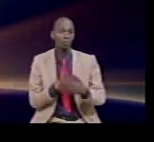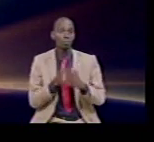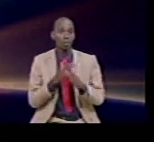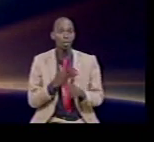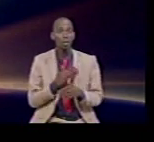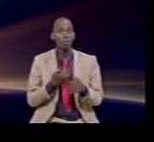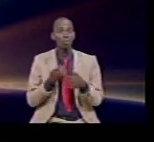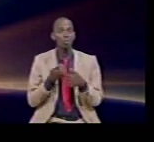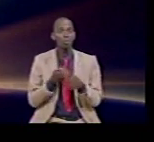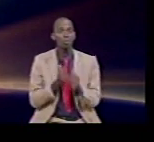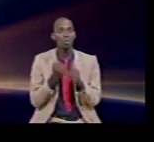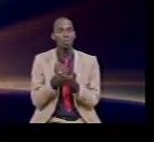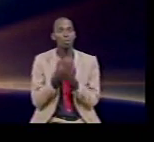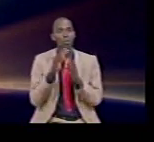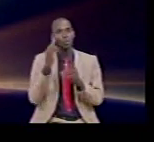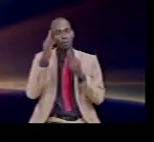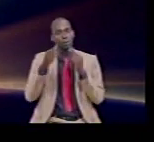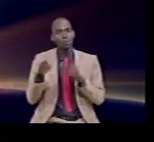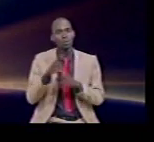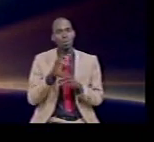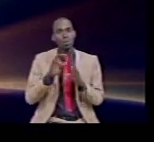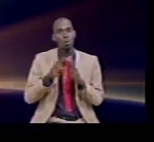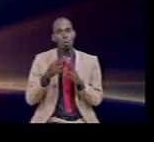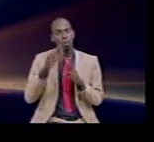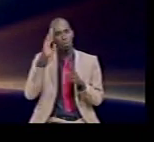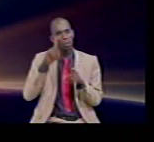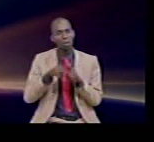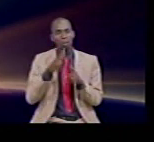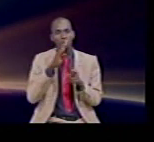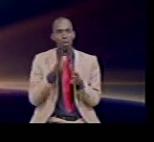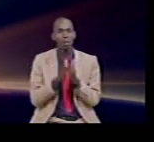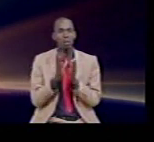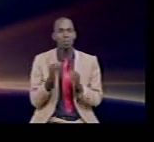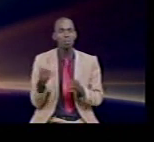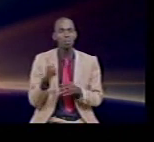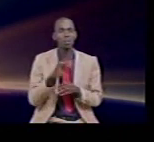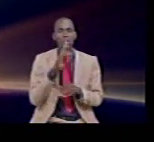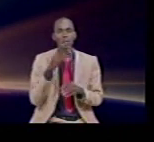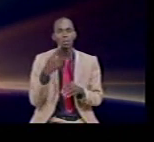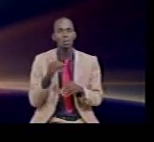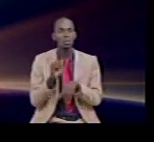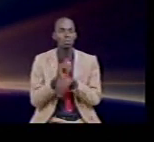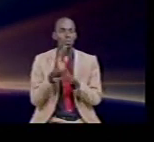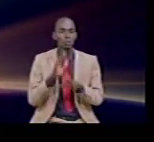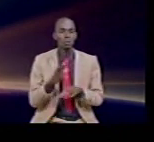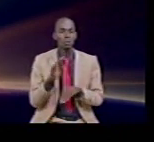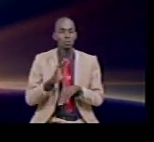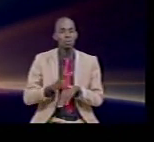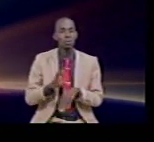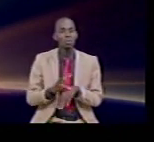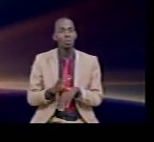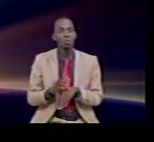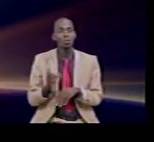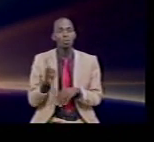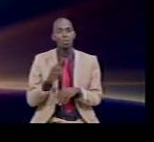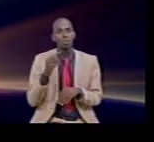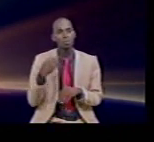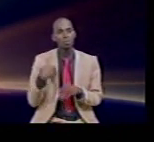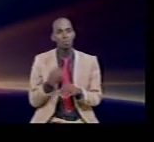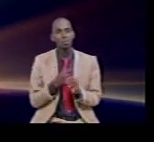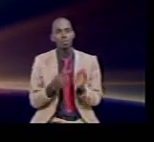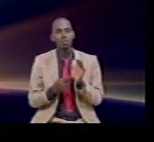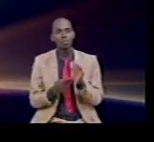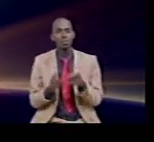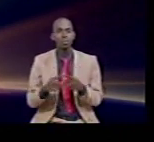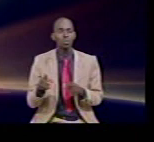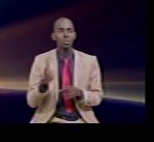brethren be inquired of, they are the messengers of the churches and the glory of Christ. Wherefore show ye to them, and before